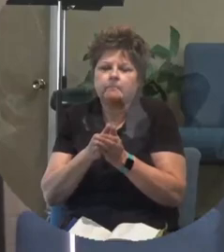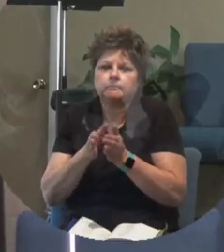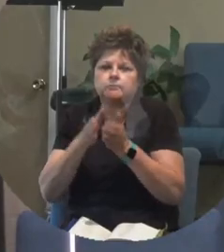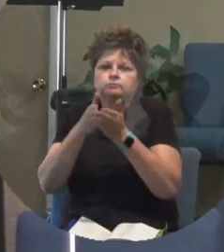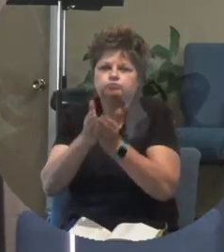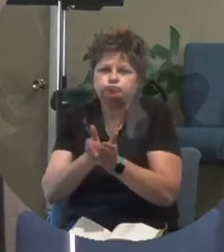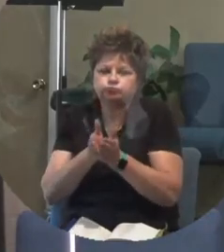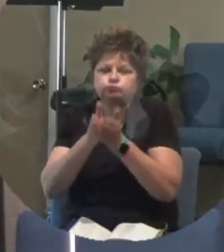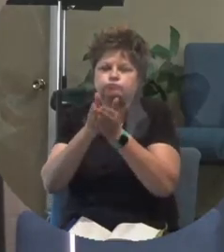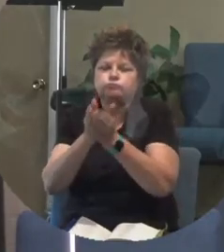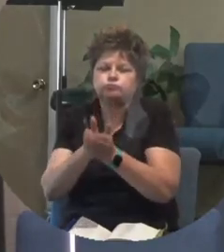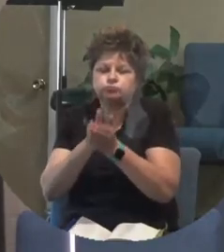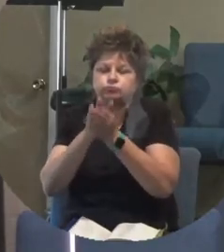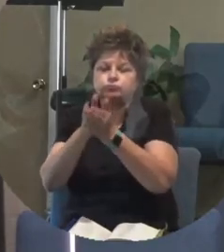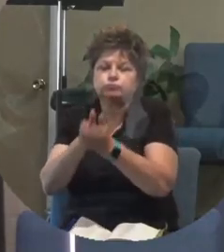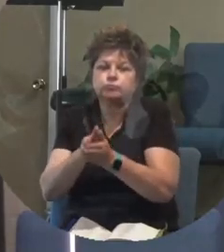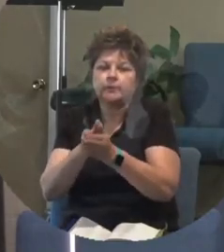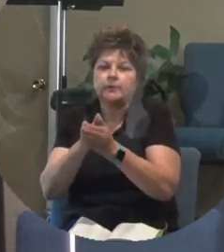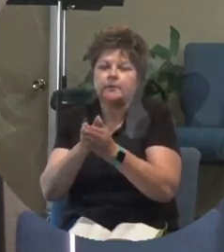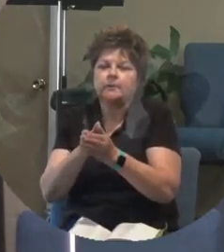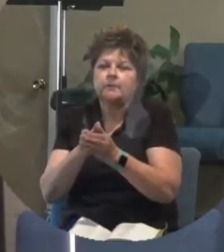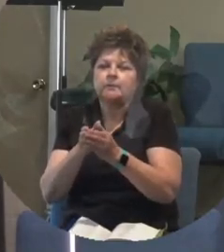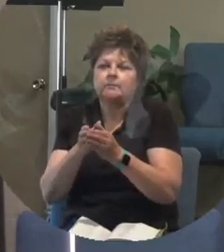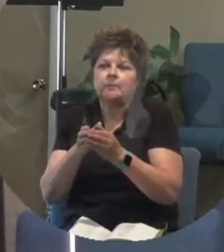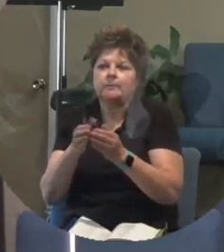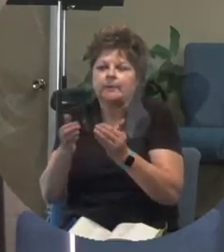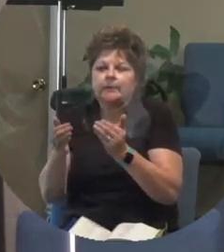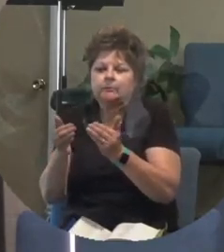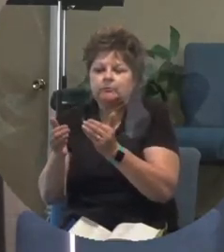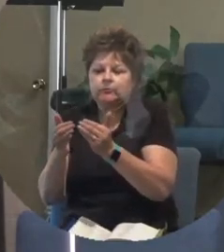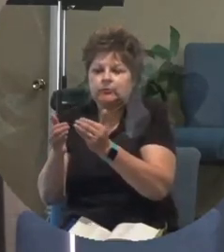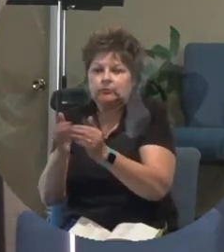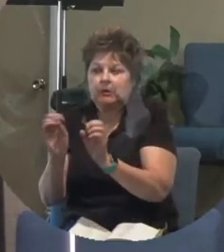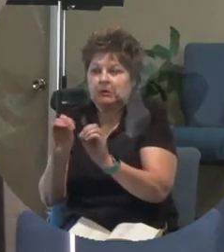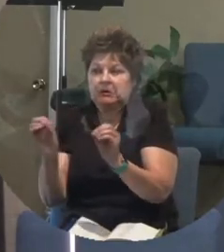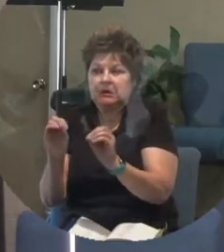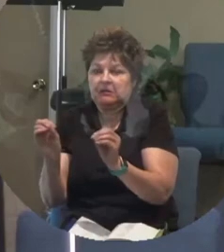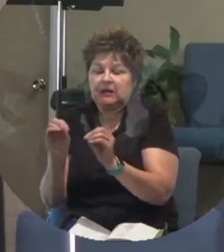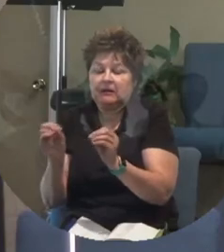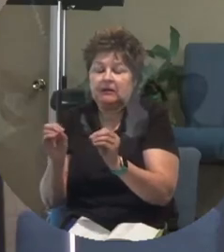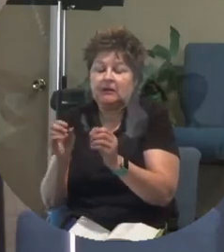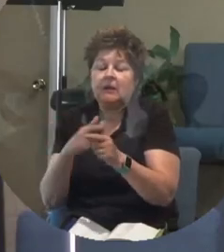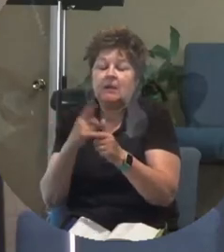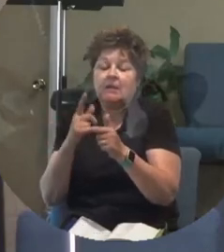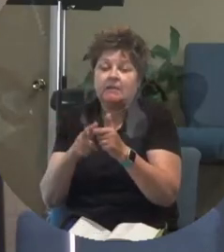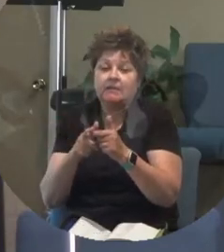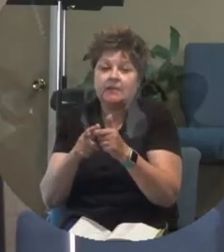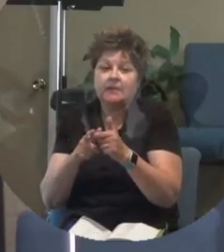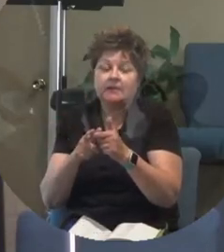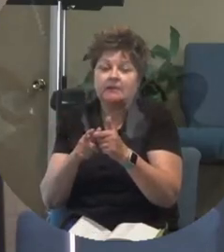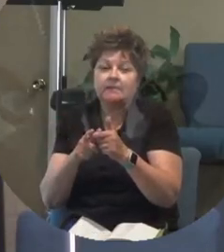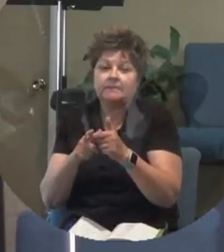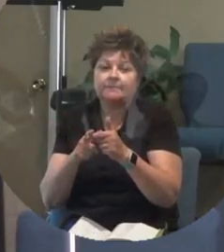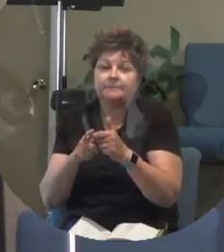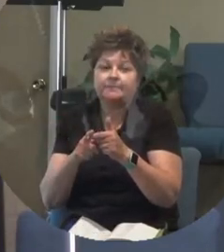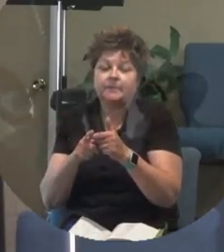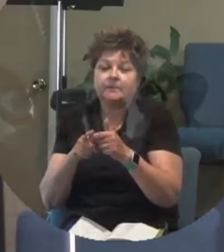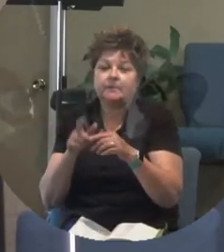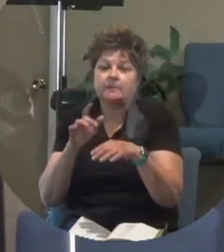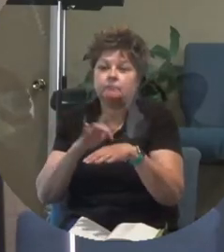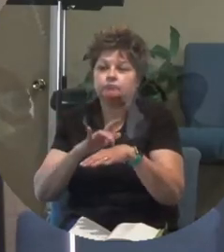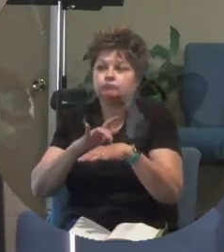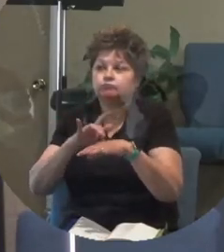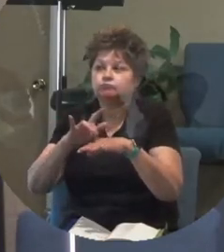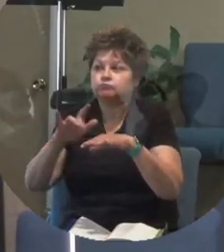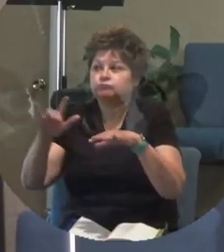closer to nowhere, to nothing. And all of a sudden, the vast emptiness that is just